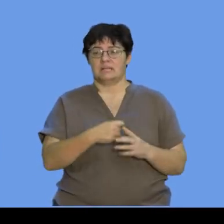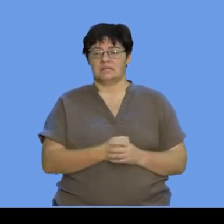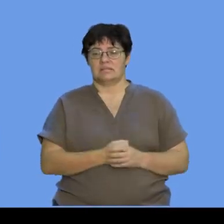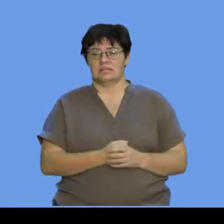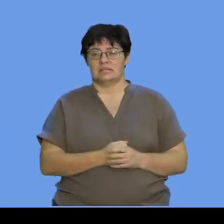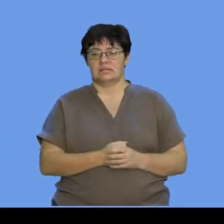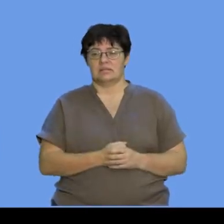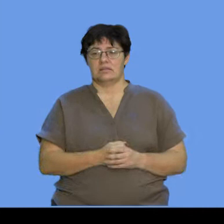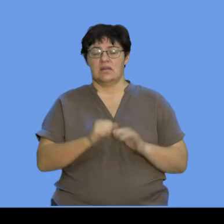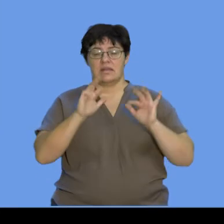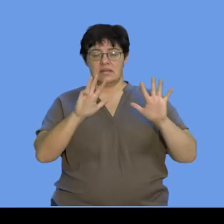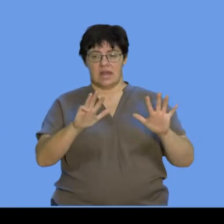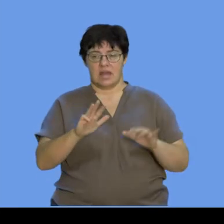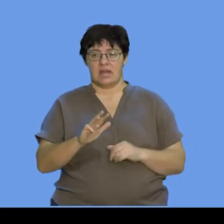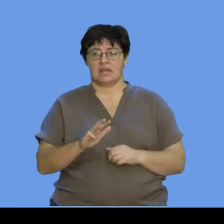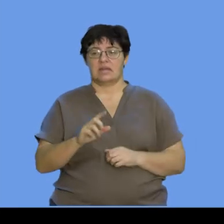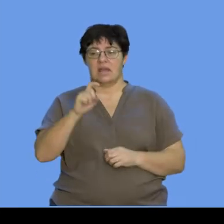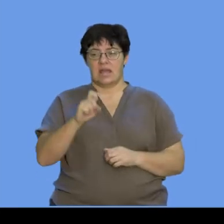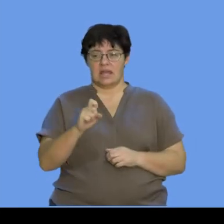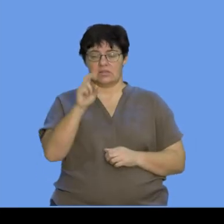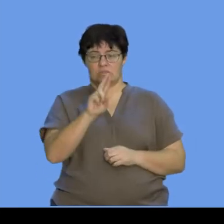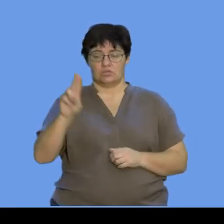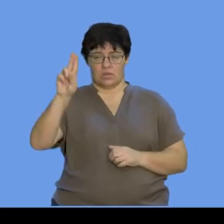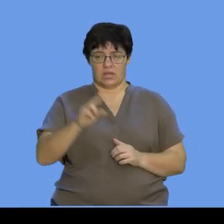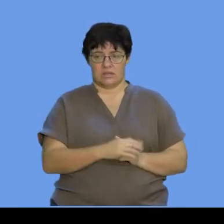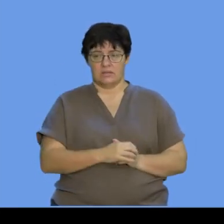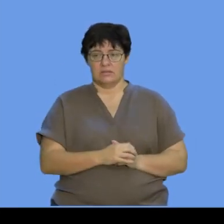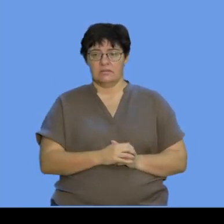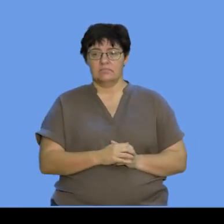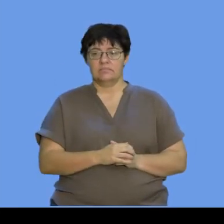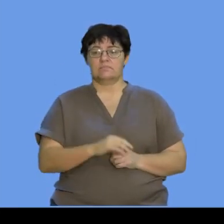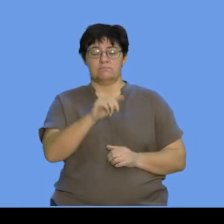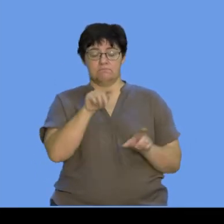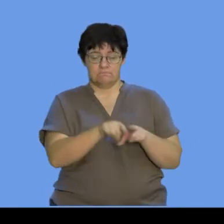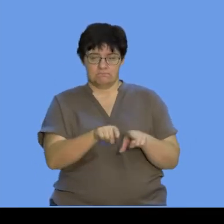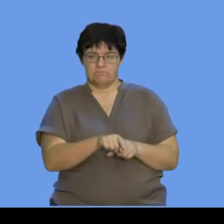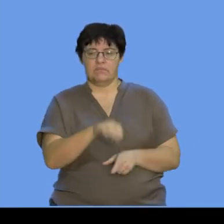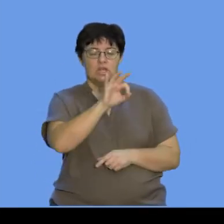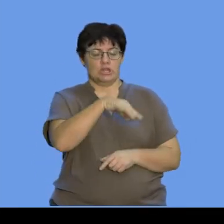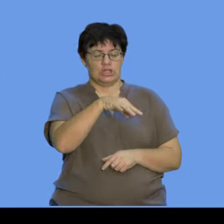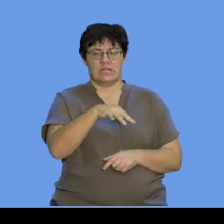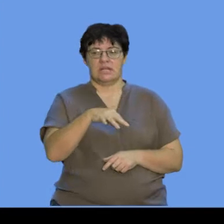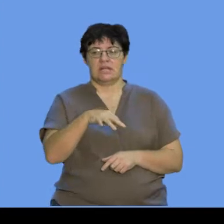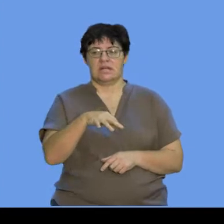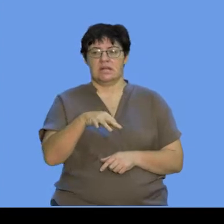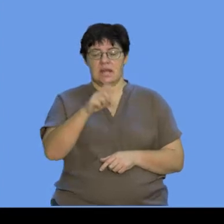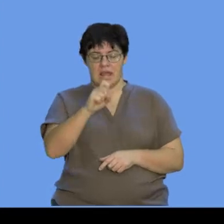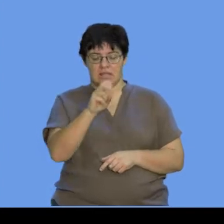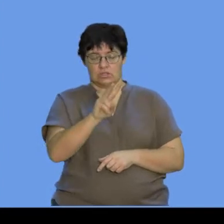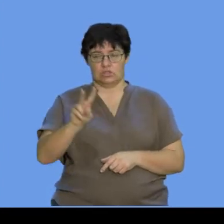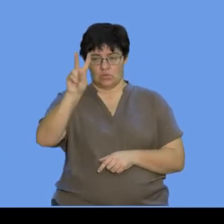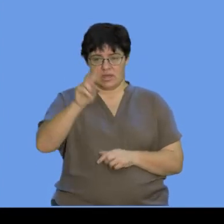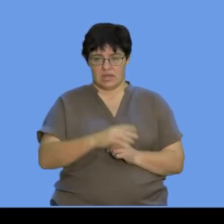squared plus, and this will give me 9x squared. And this will be equals to